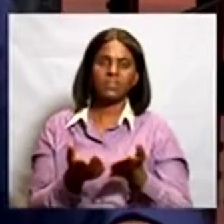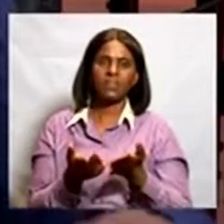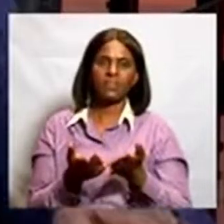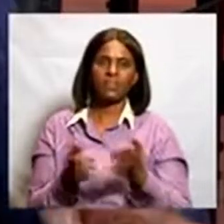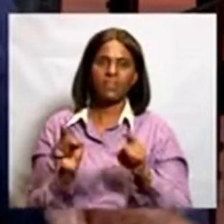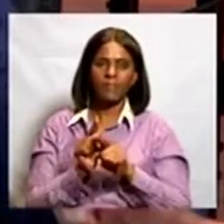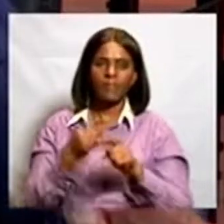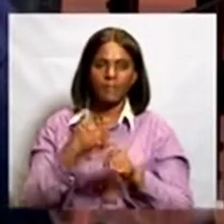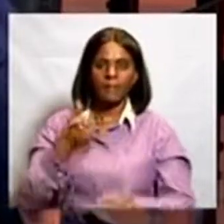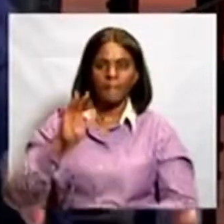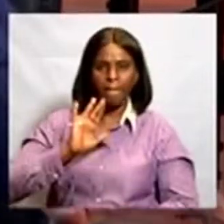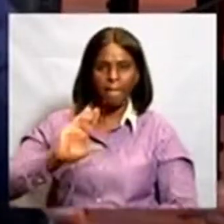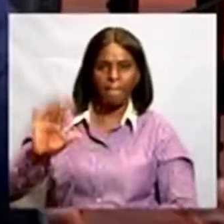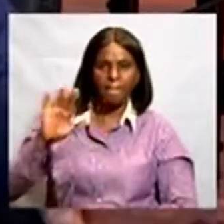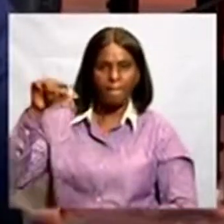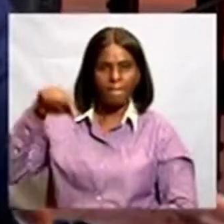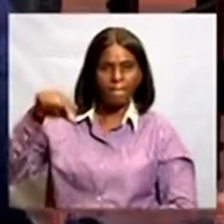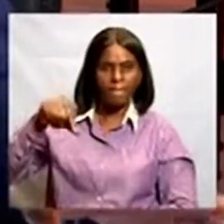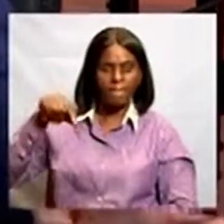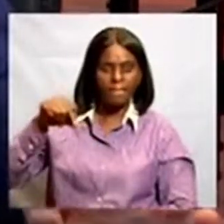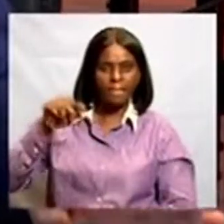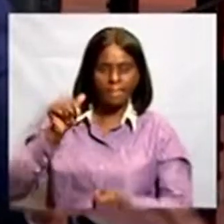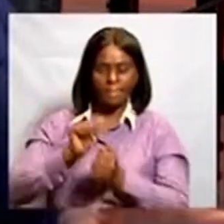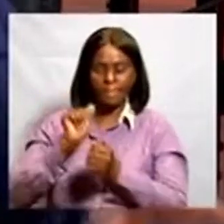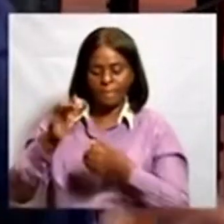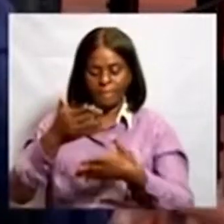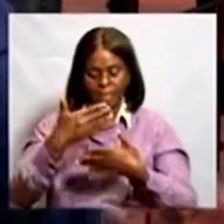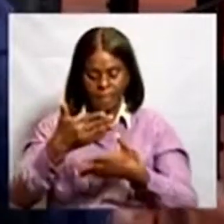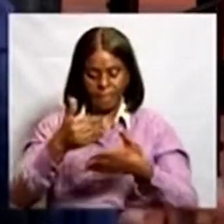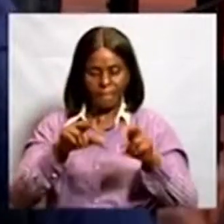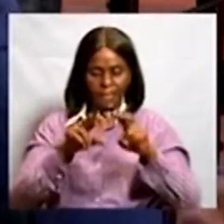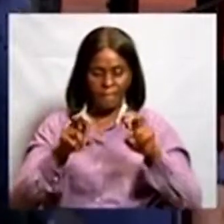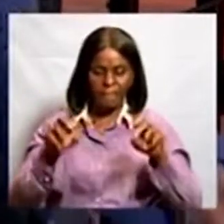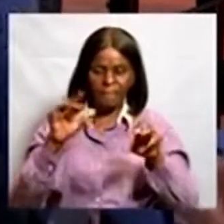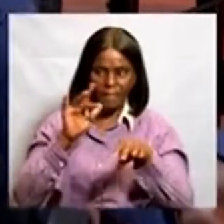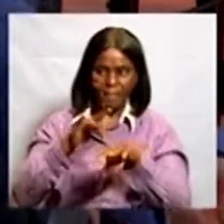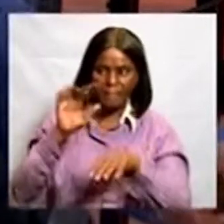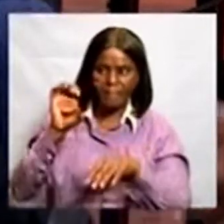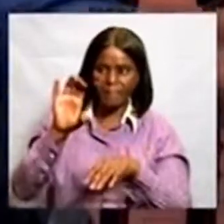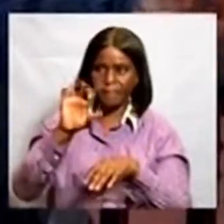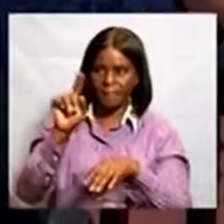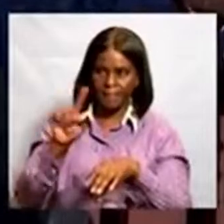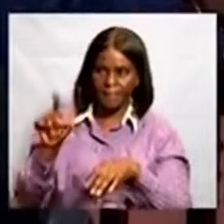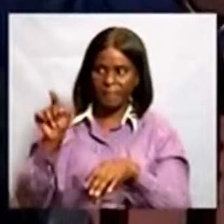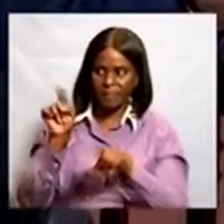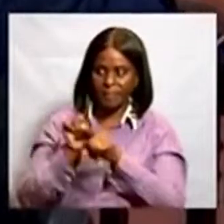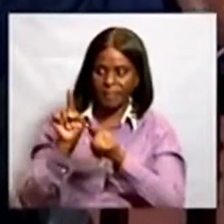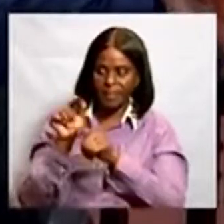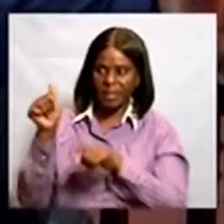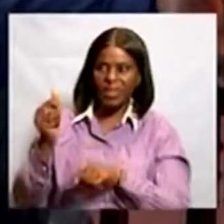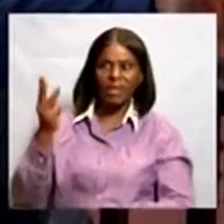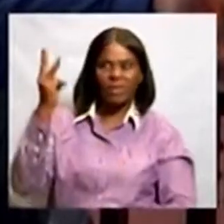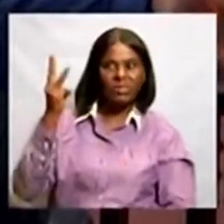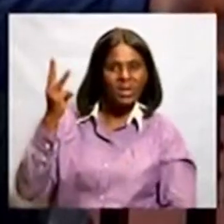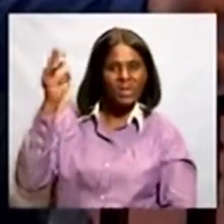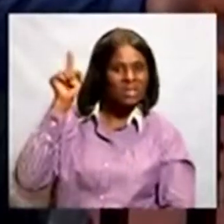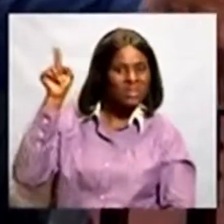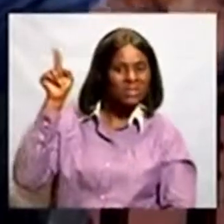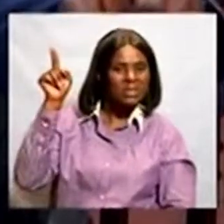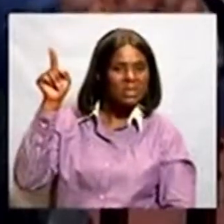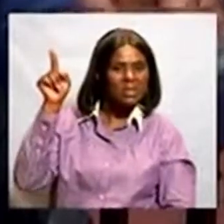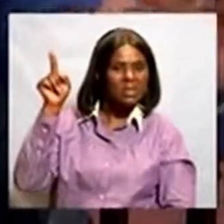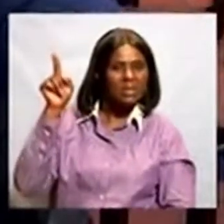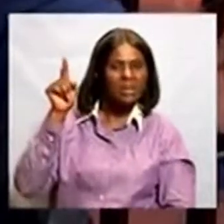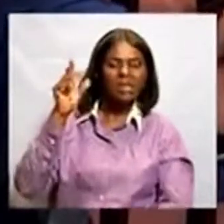to have their qualifications or their papers verified at ECZ? There at Woodlands, they